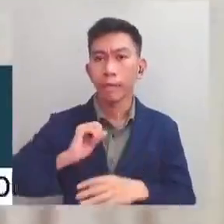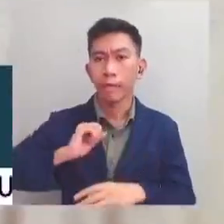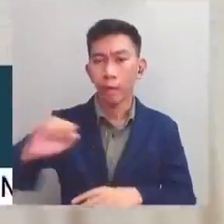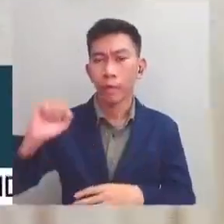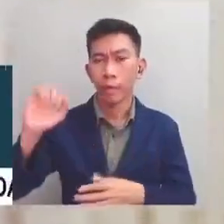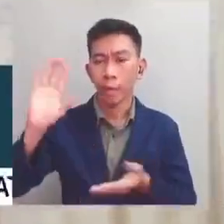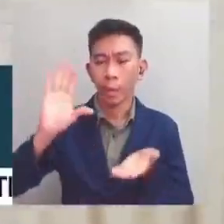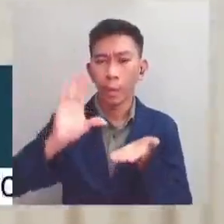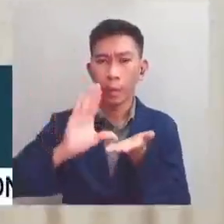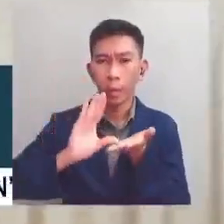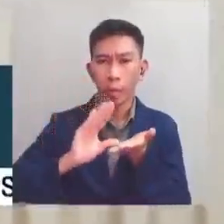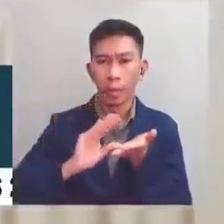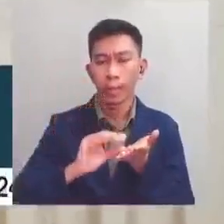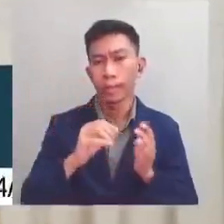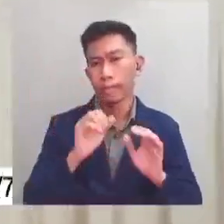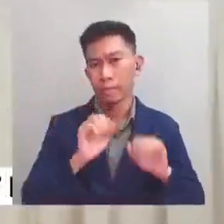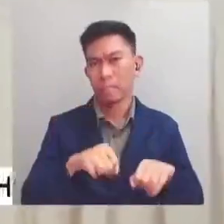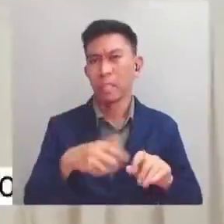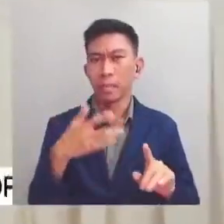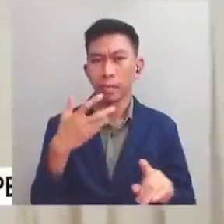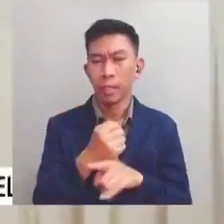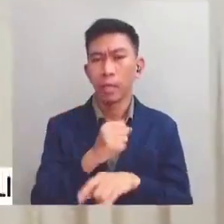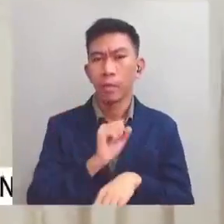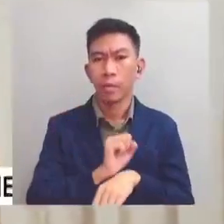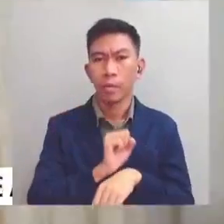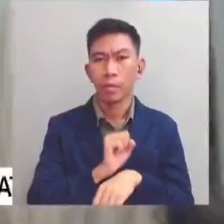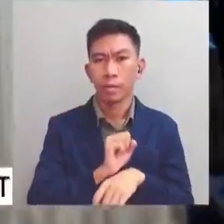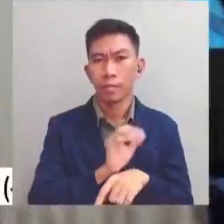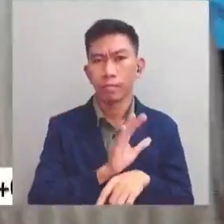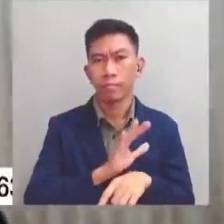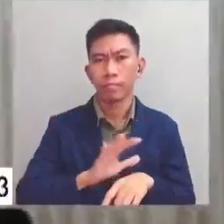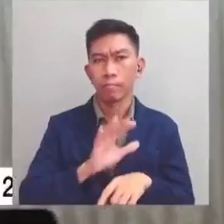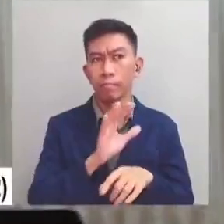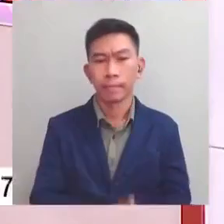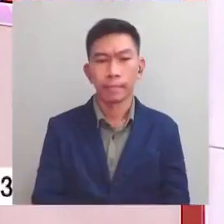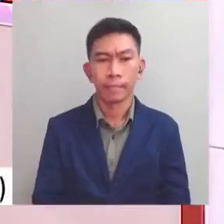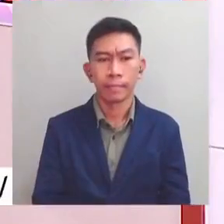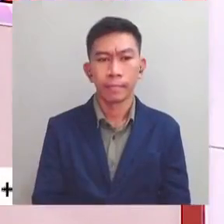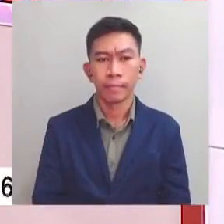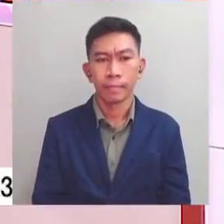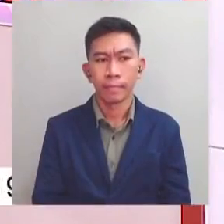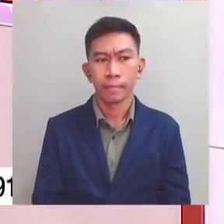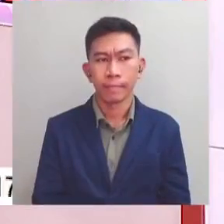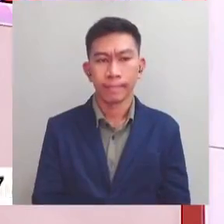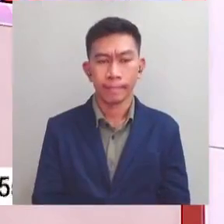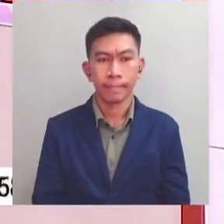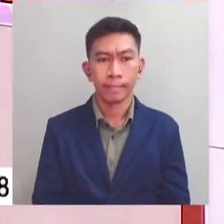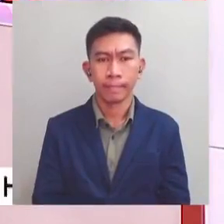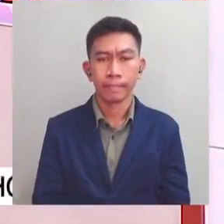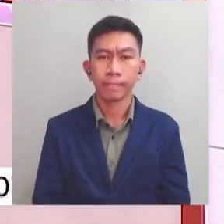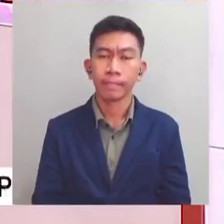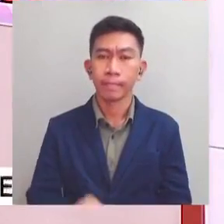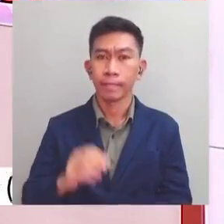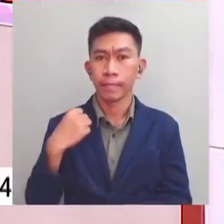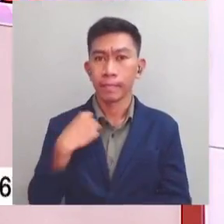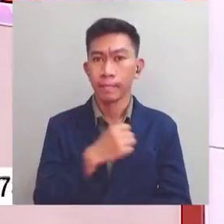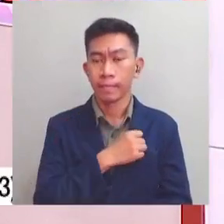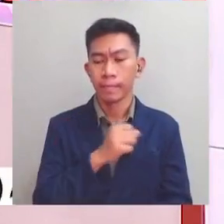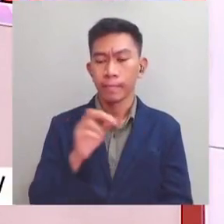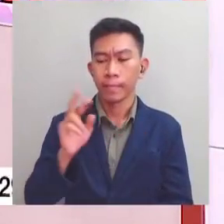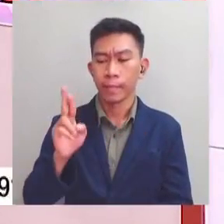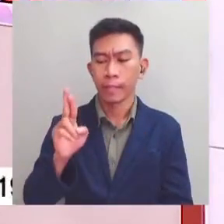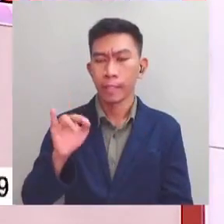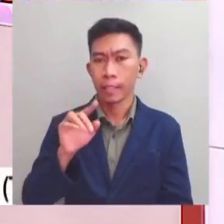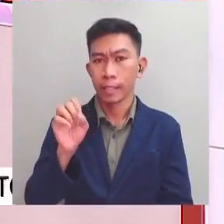their workforce. Annie Perez, ABS-CBN News. Philippine Senator Riza Ontiveros says now is